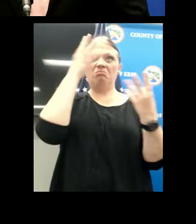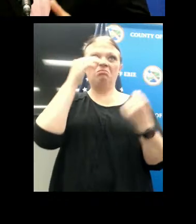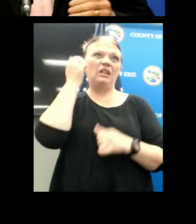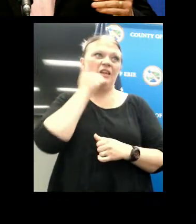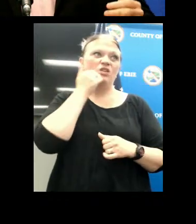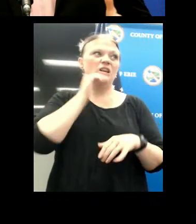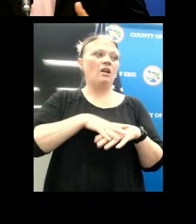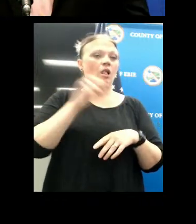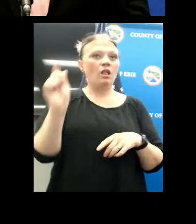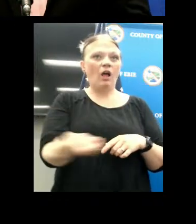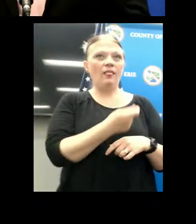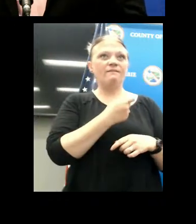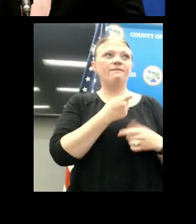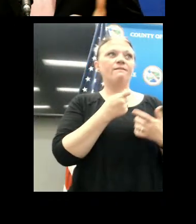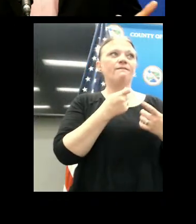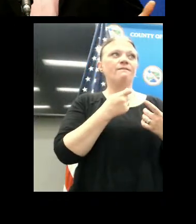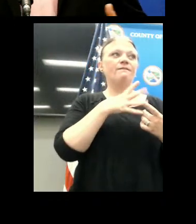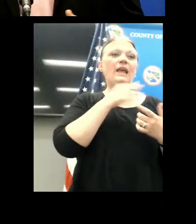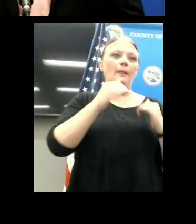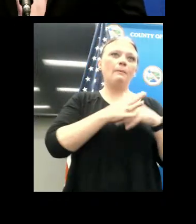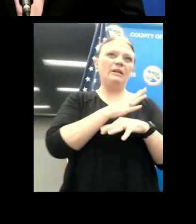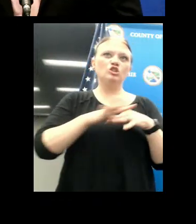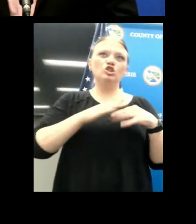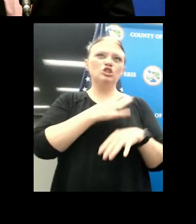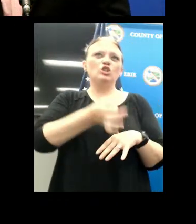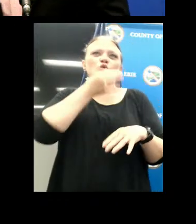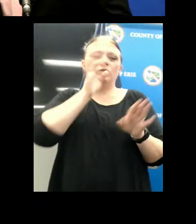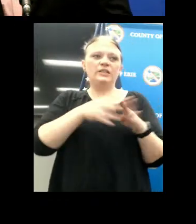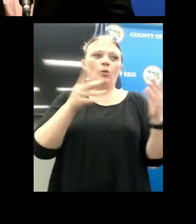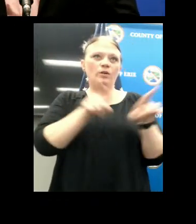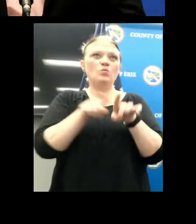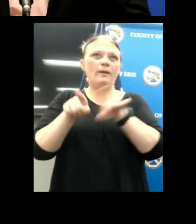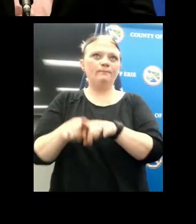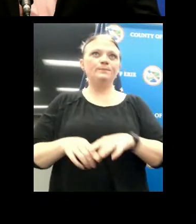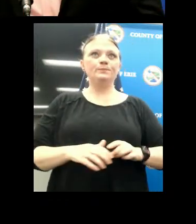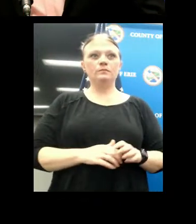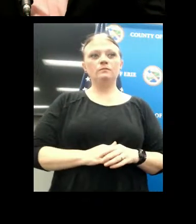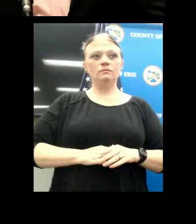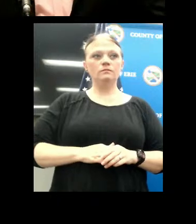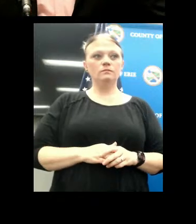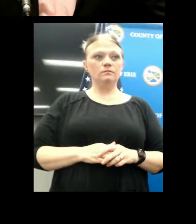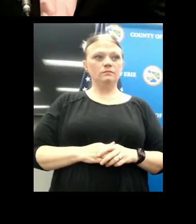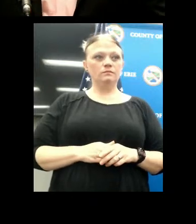on our golf courses and certainly our beaches as soon as they open as well.